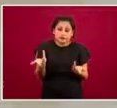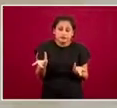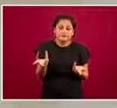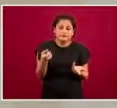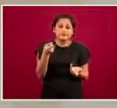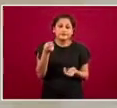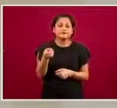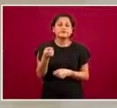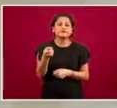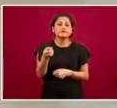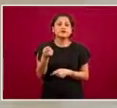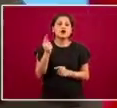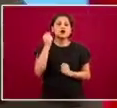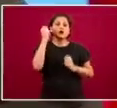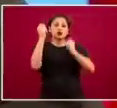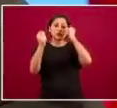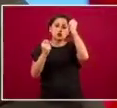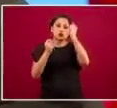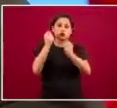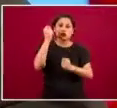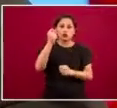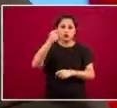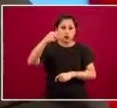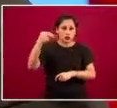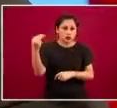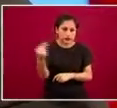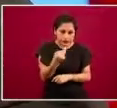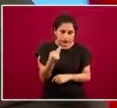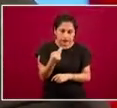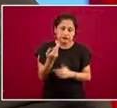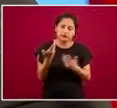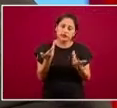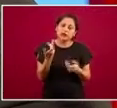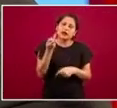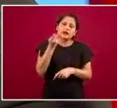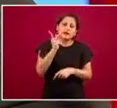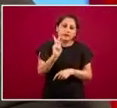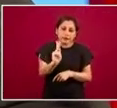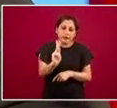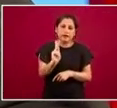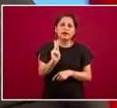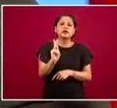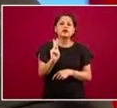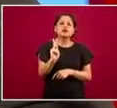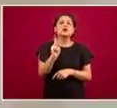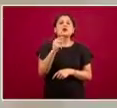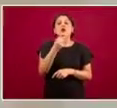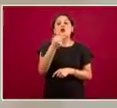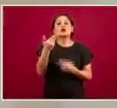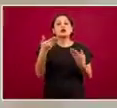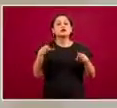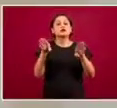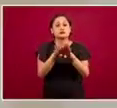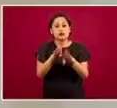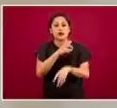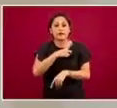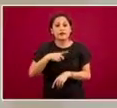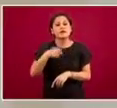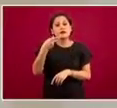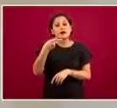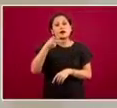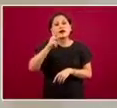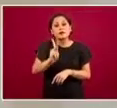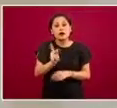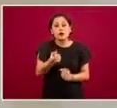establishes that these hotels, for humanitarian reasons, in spite of tourism not being an